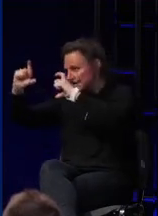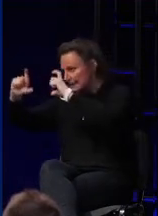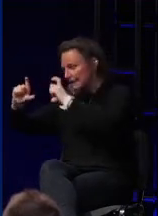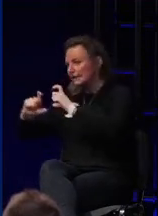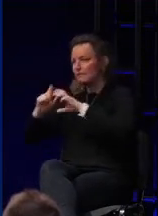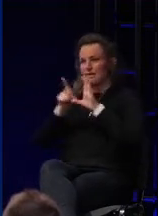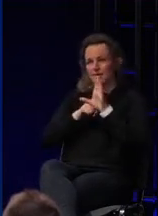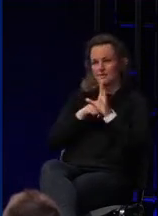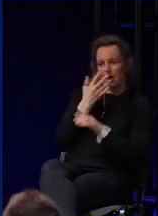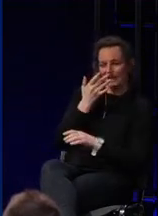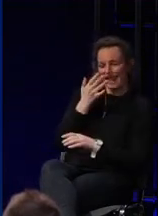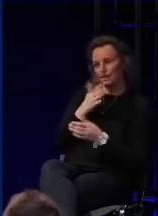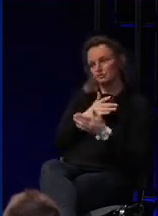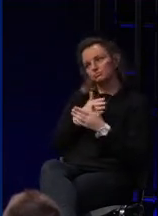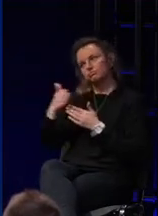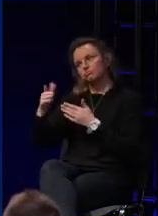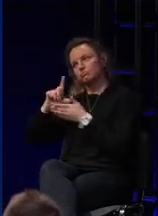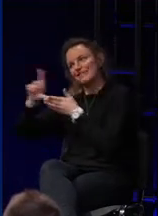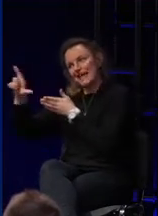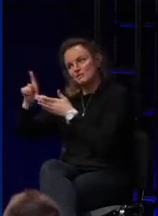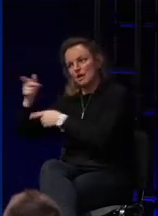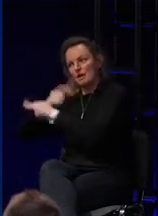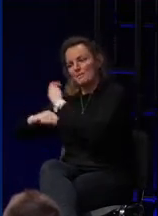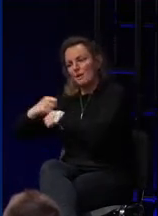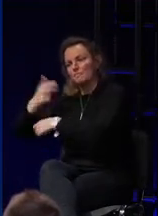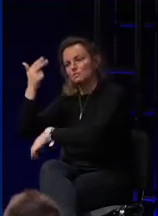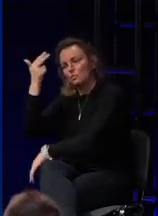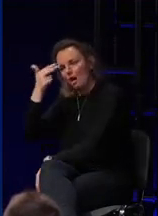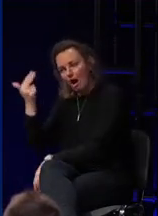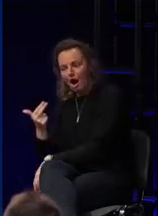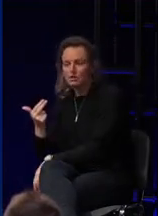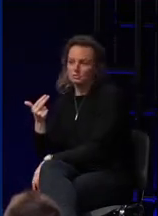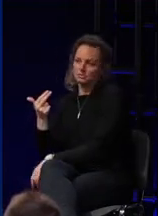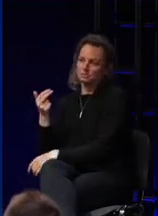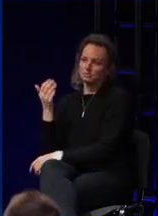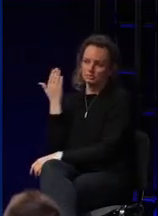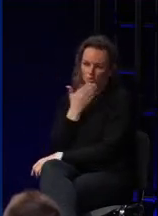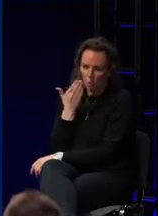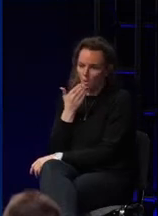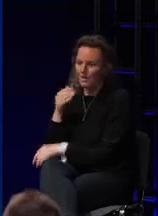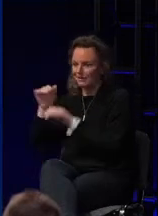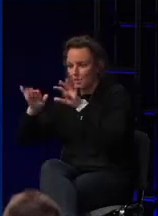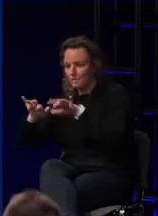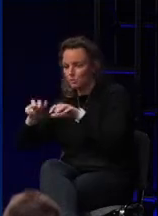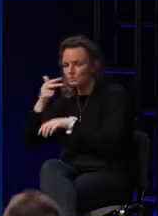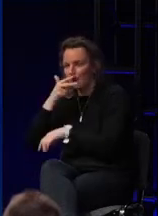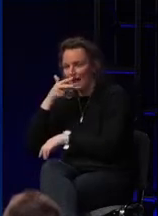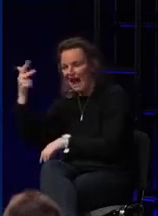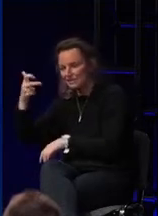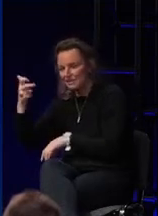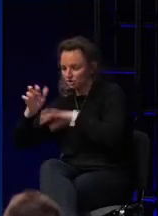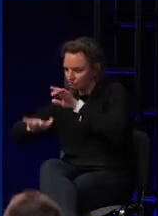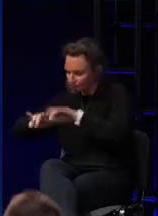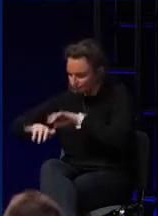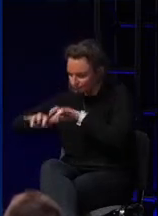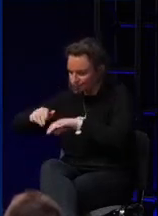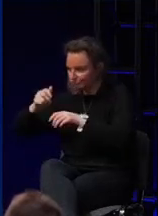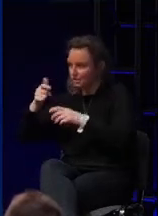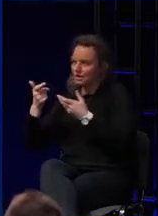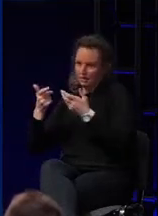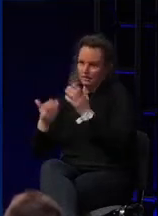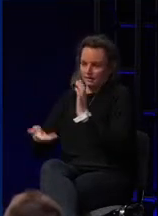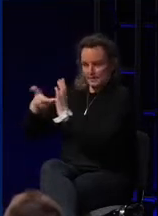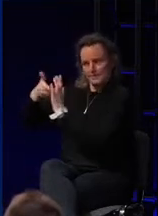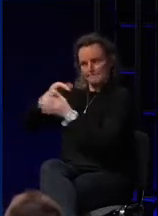until I probably got to art school to really kind of get into computer animation that would have put me, 18 or so? Before I really got into moving images.